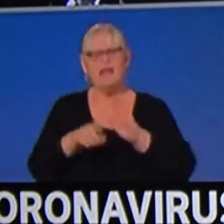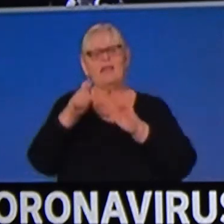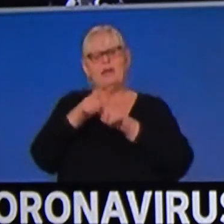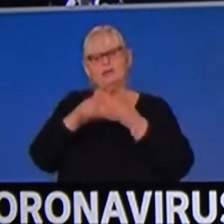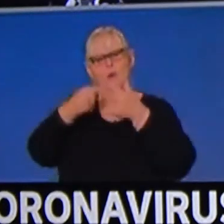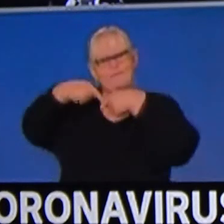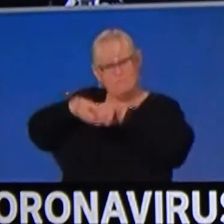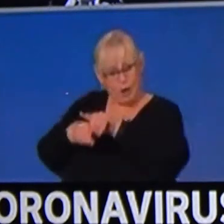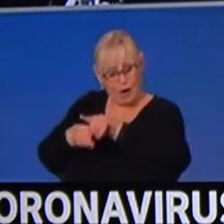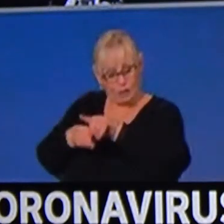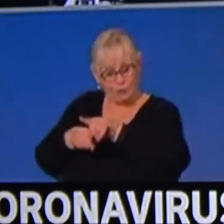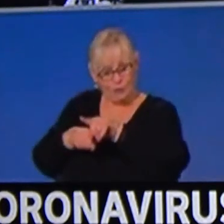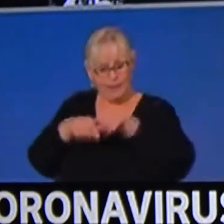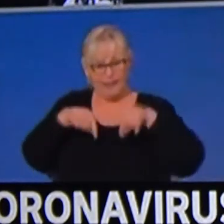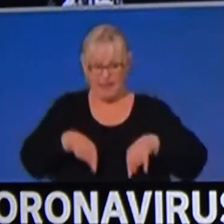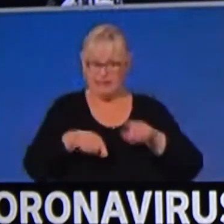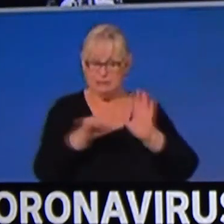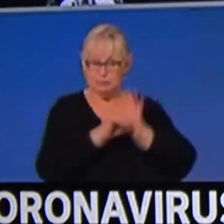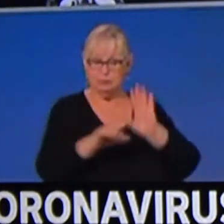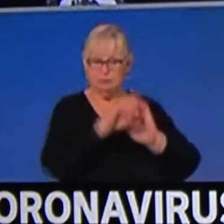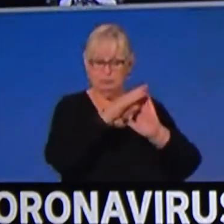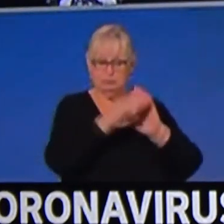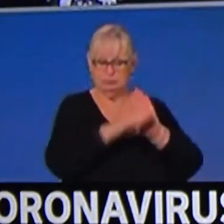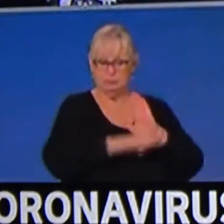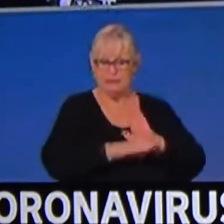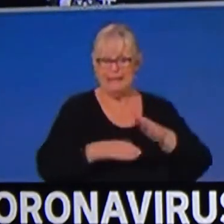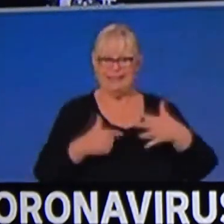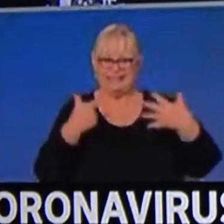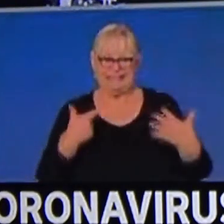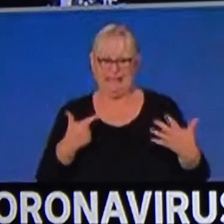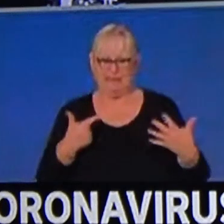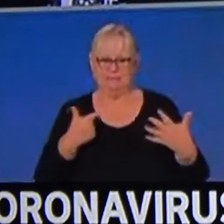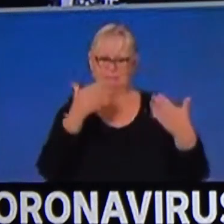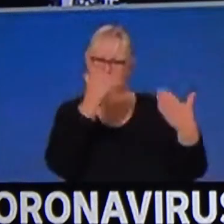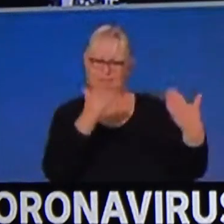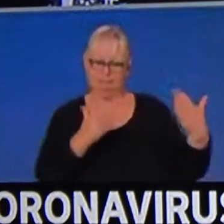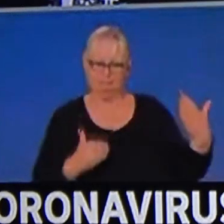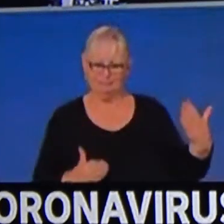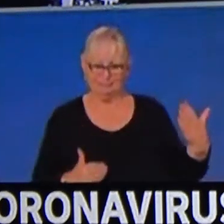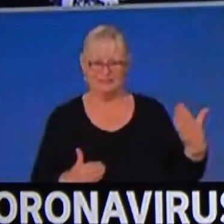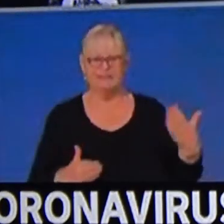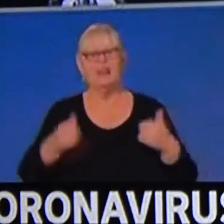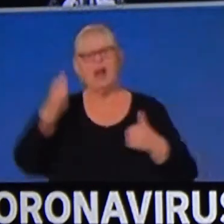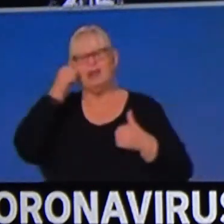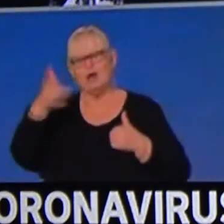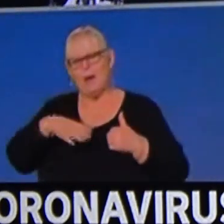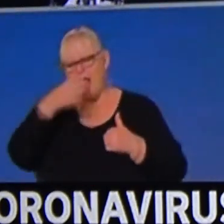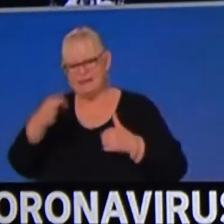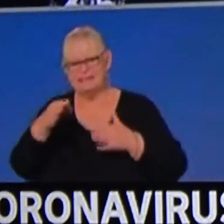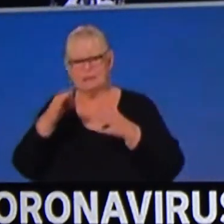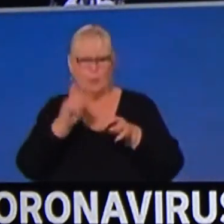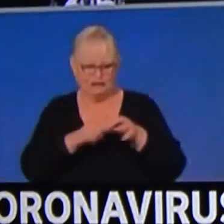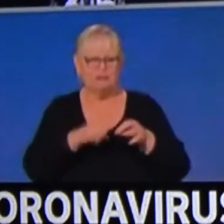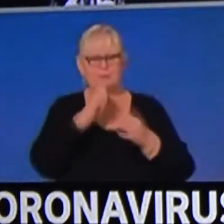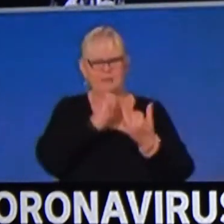that we've set out here in these 7 statements, and rather than go through them with you, because I know you want to get to questions, they're there before you, they'll